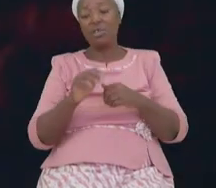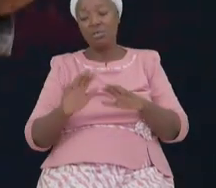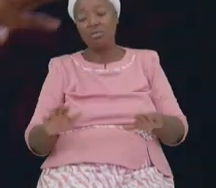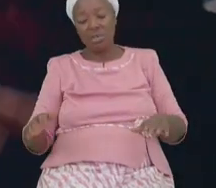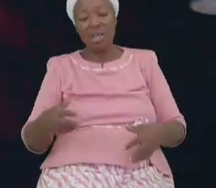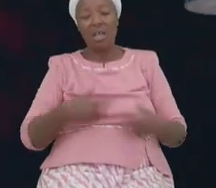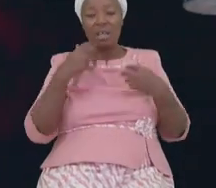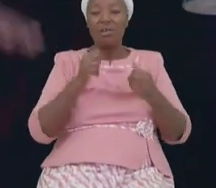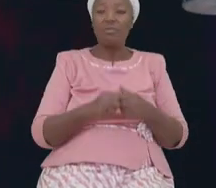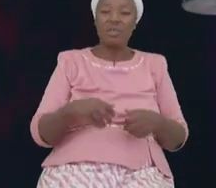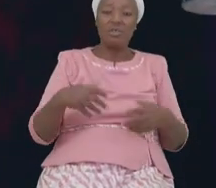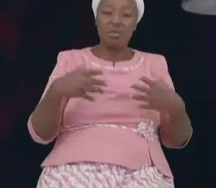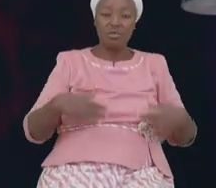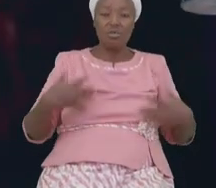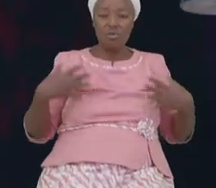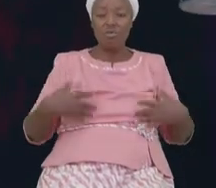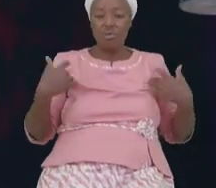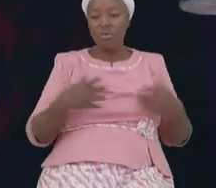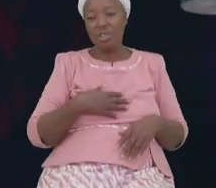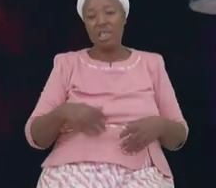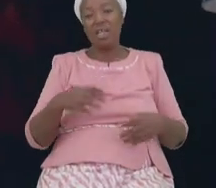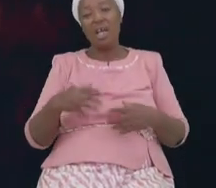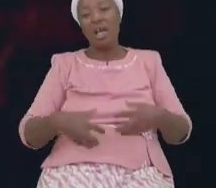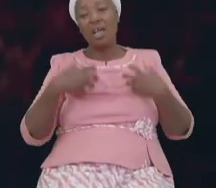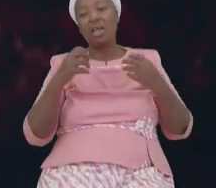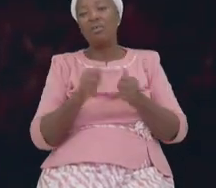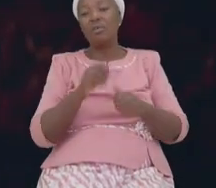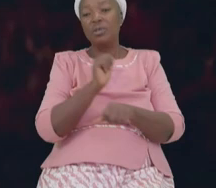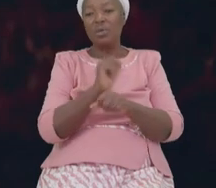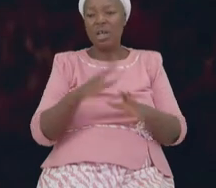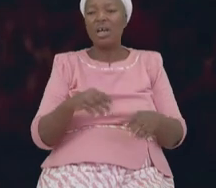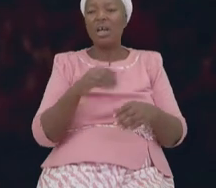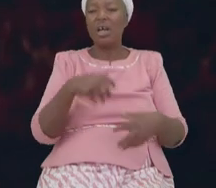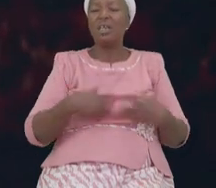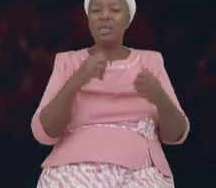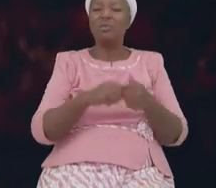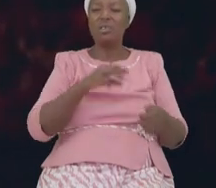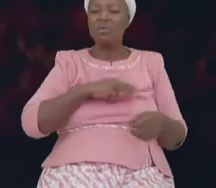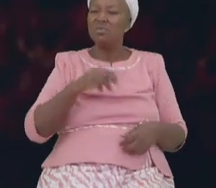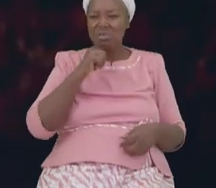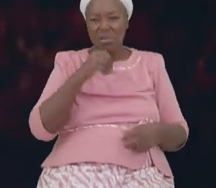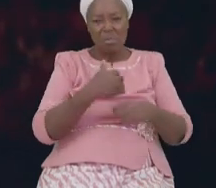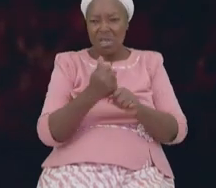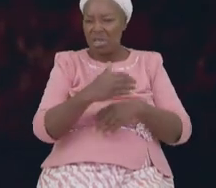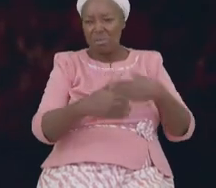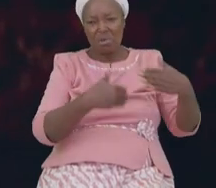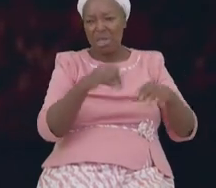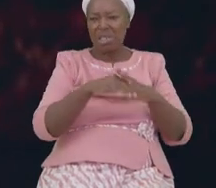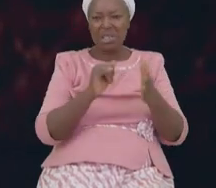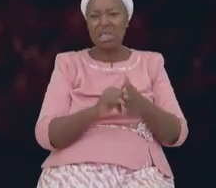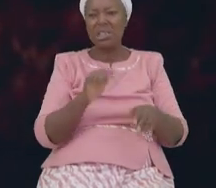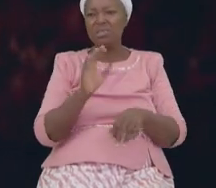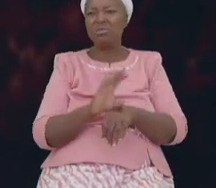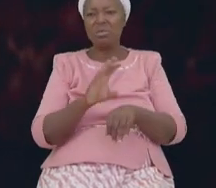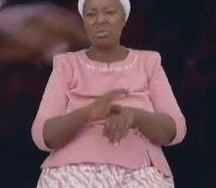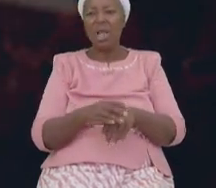men and the women, you're angry with everybody, you're angry with the workers. Now, you have not made progress in such a church. Let all that anger